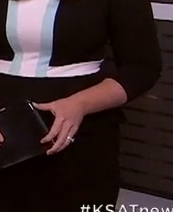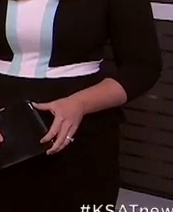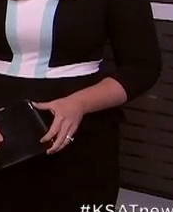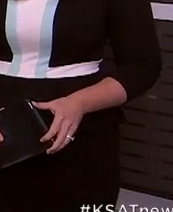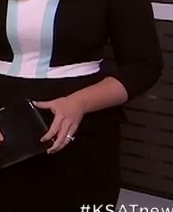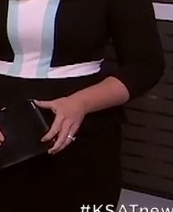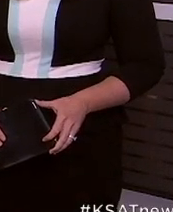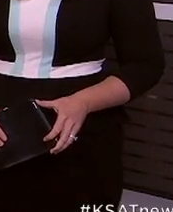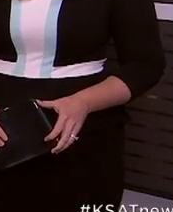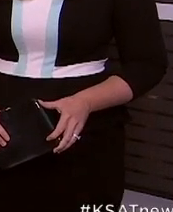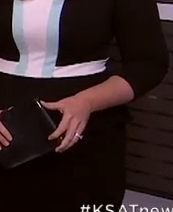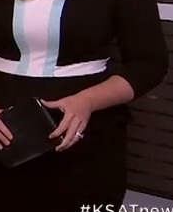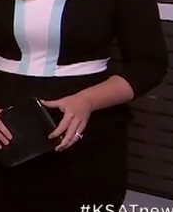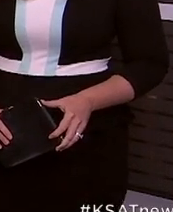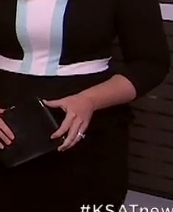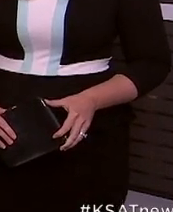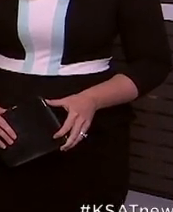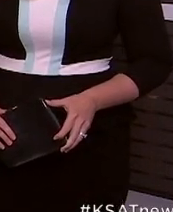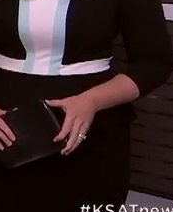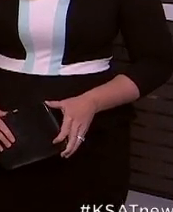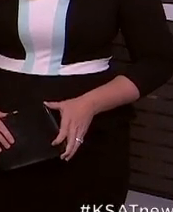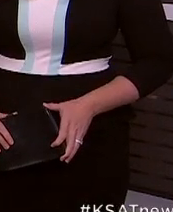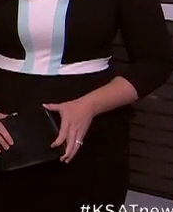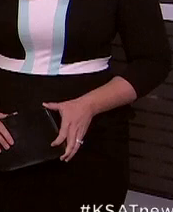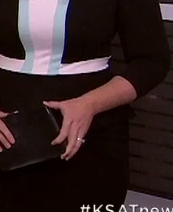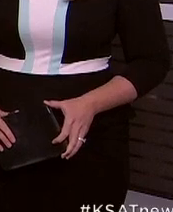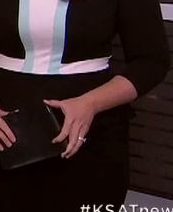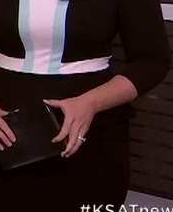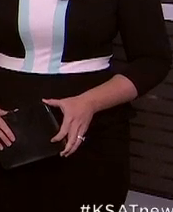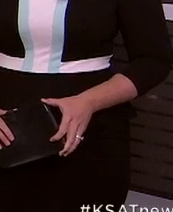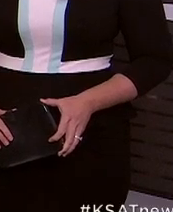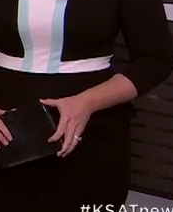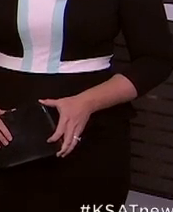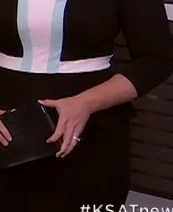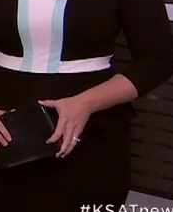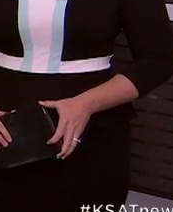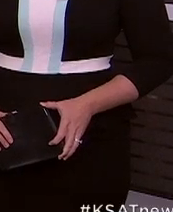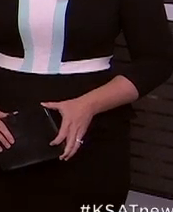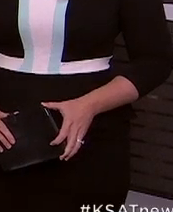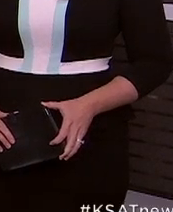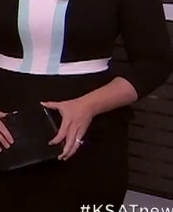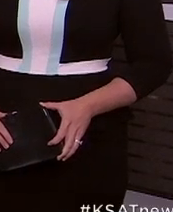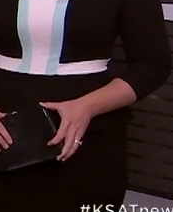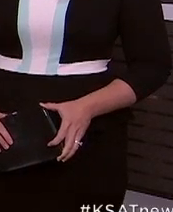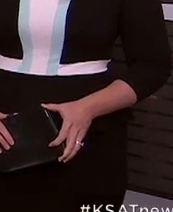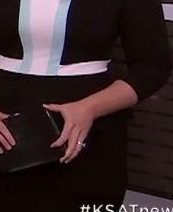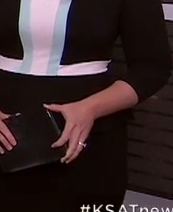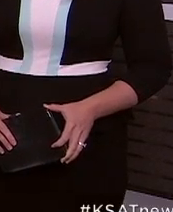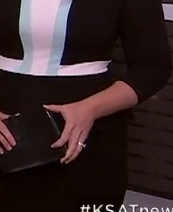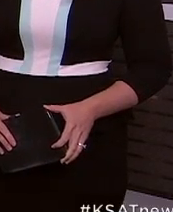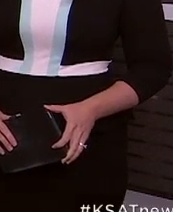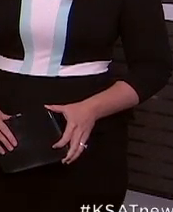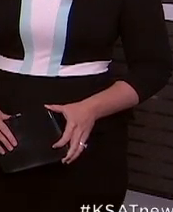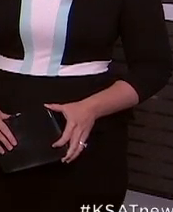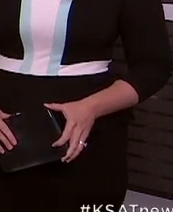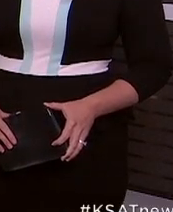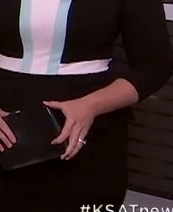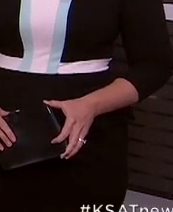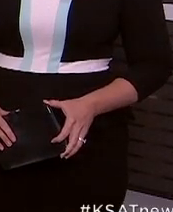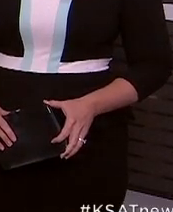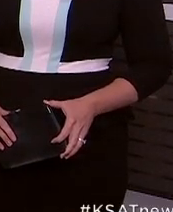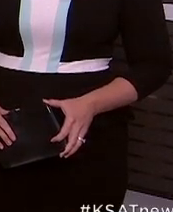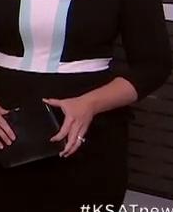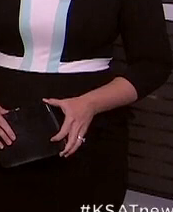City Council member Roberto Trevino wants it on next week's agenda for a vote, saying it could be moved fairly soon if City Council